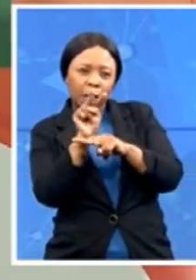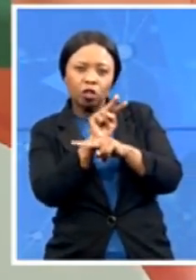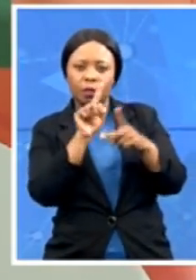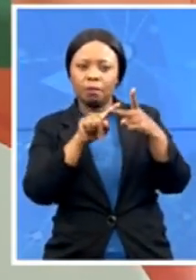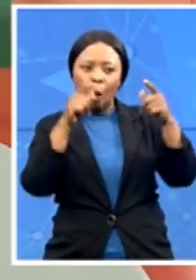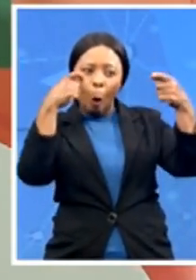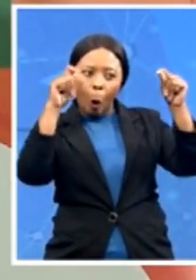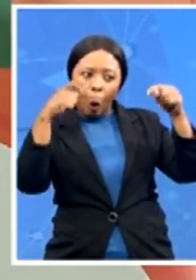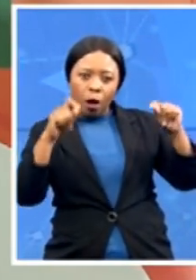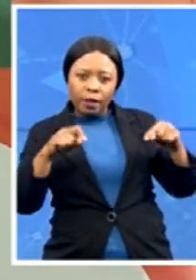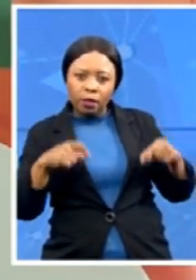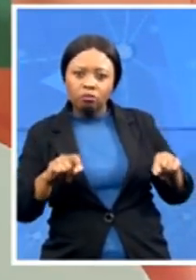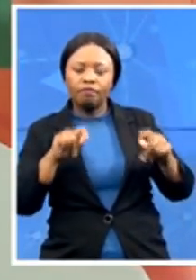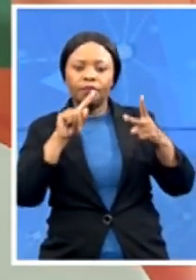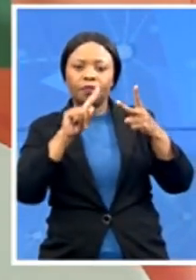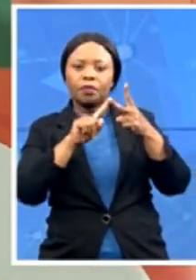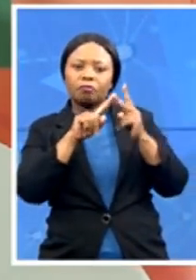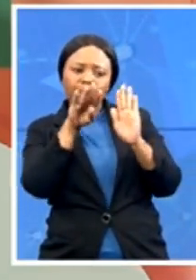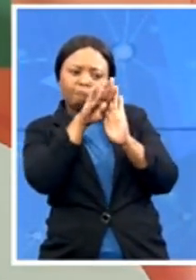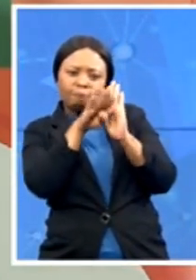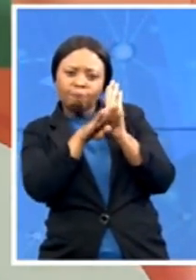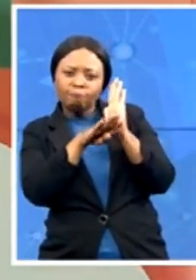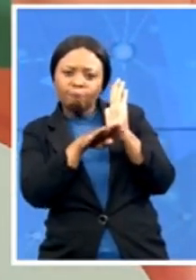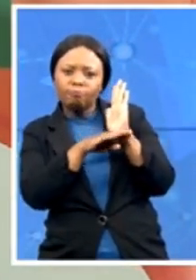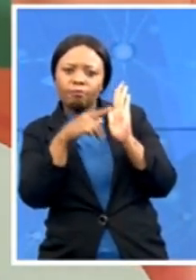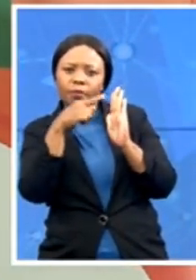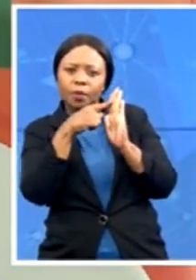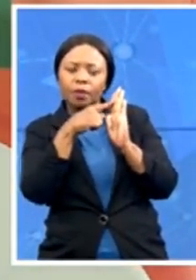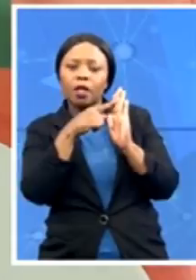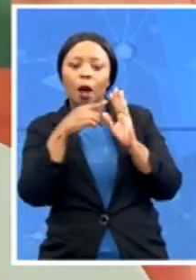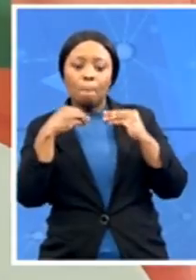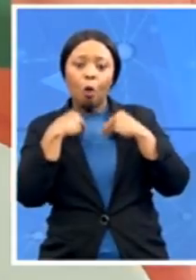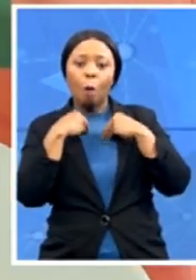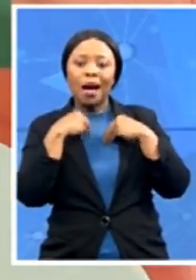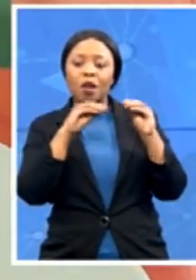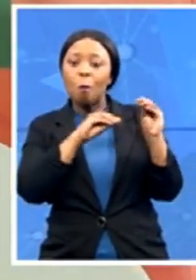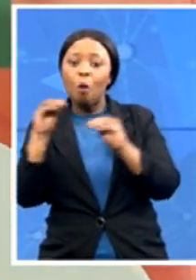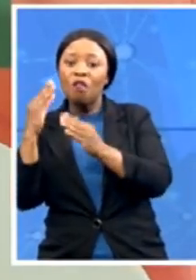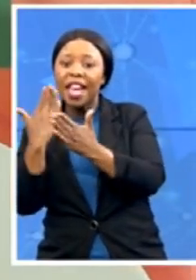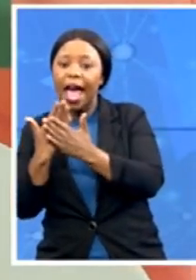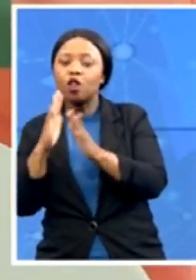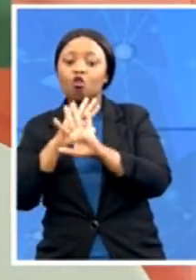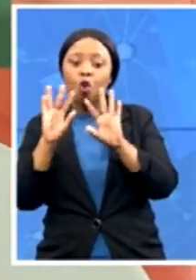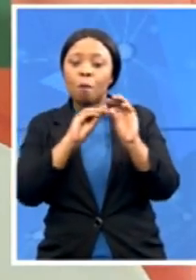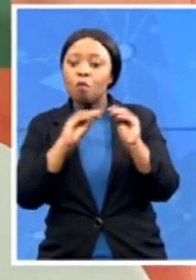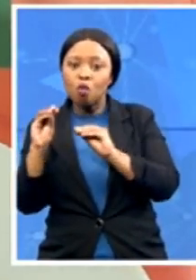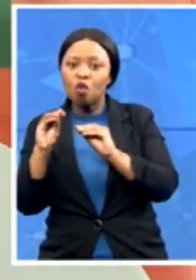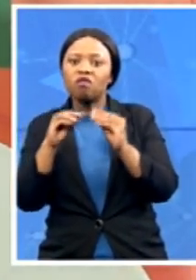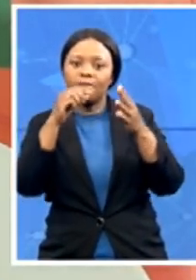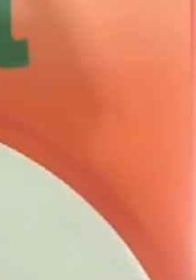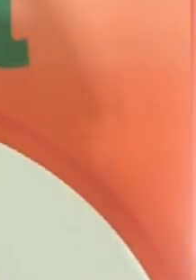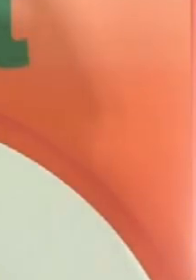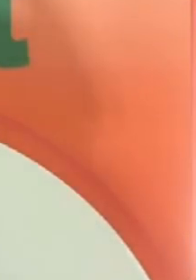of movable and immovable property to have a clear picture of the state of the